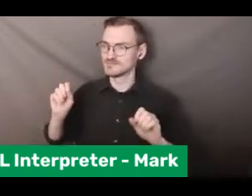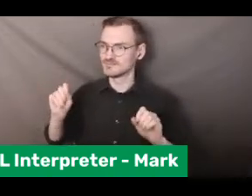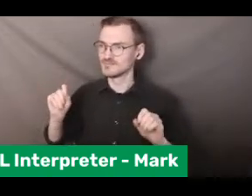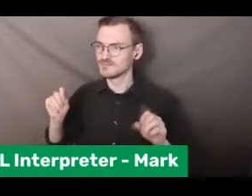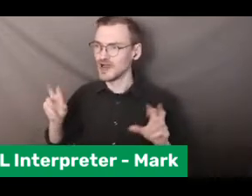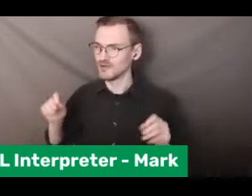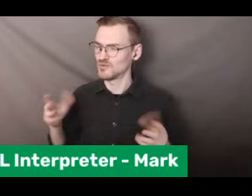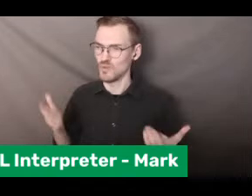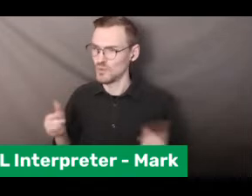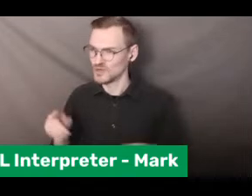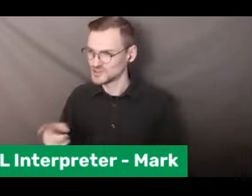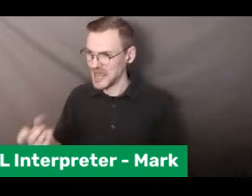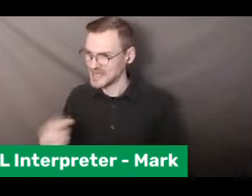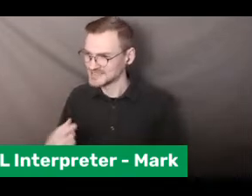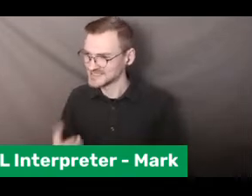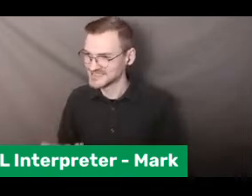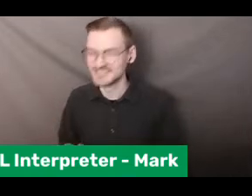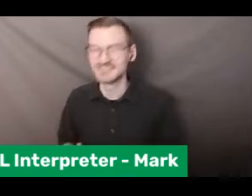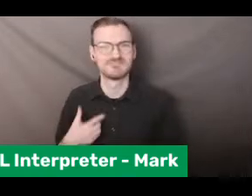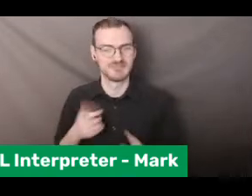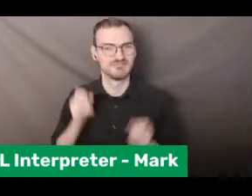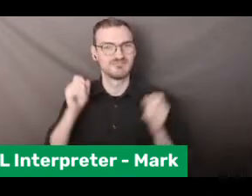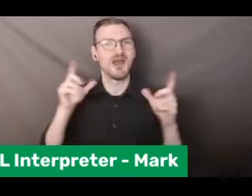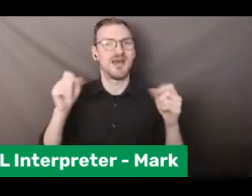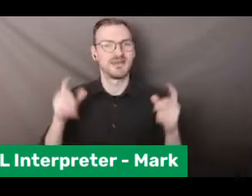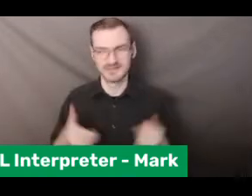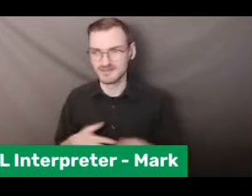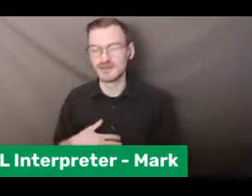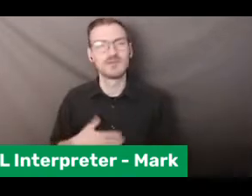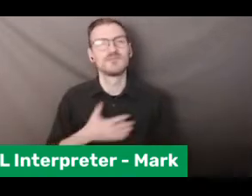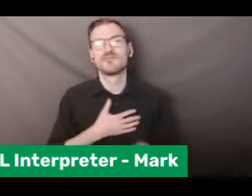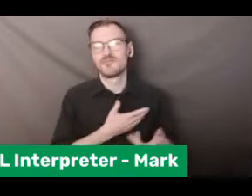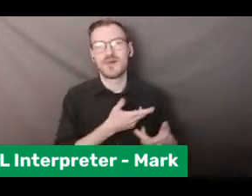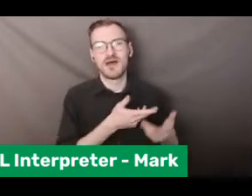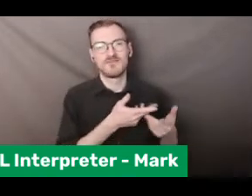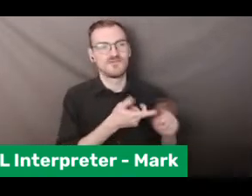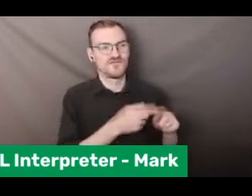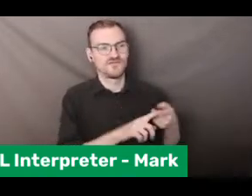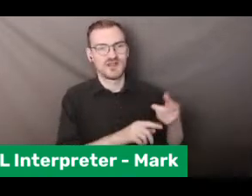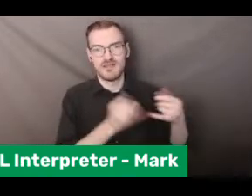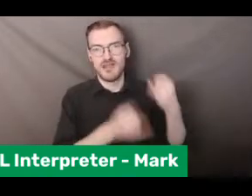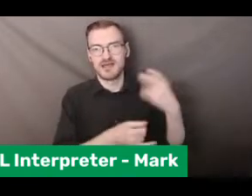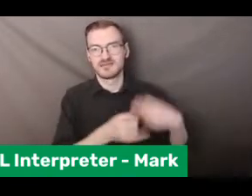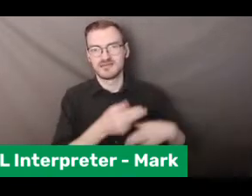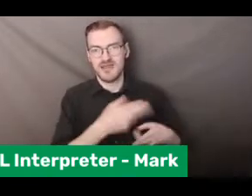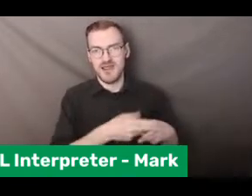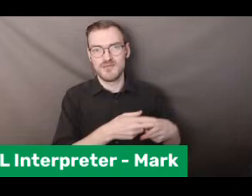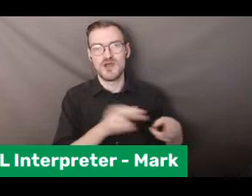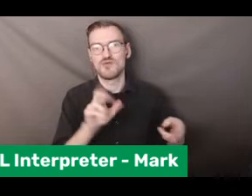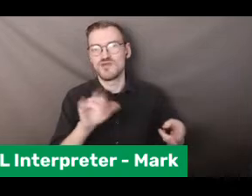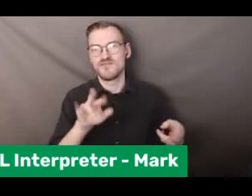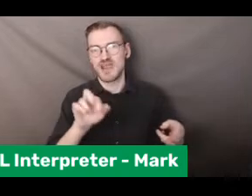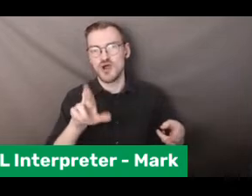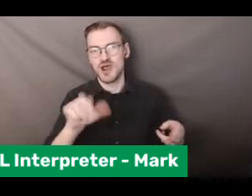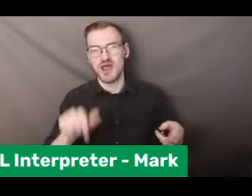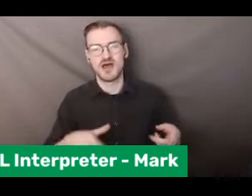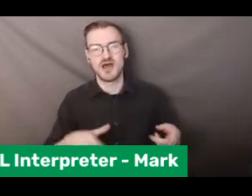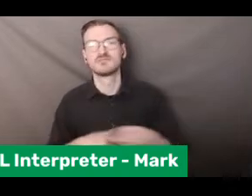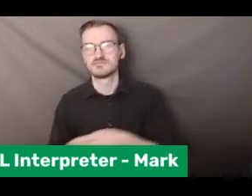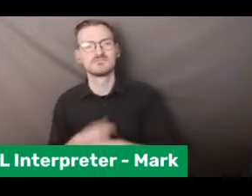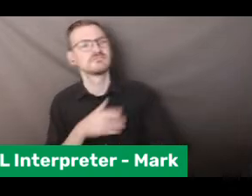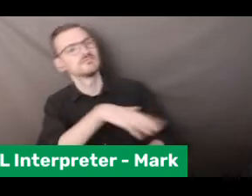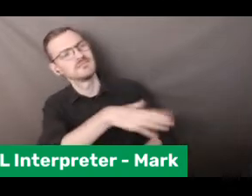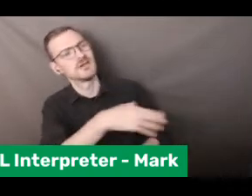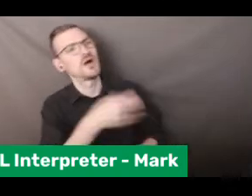And my partner's last name is Rivera. So they say, Ms. Rivera, why is, and they will ask you some